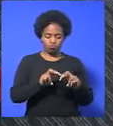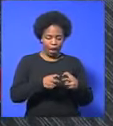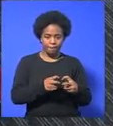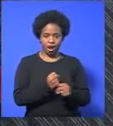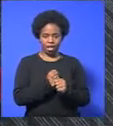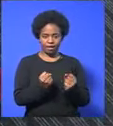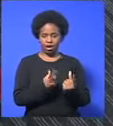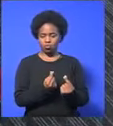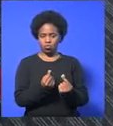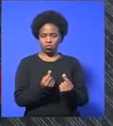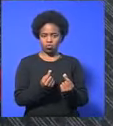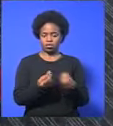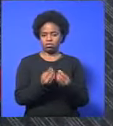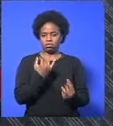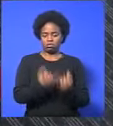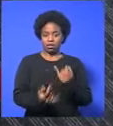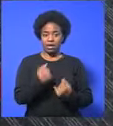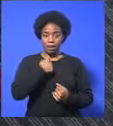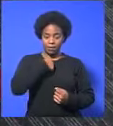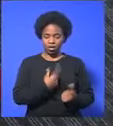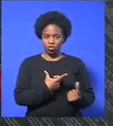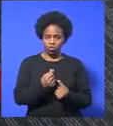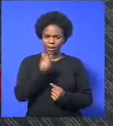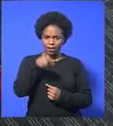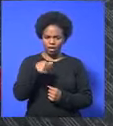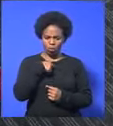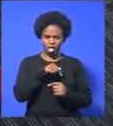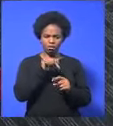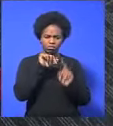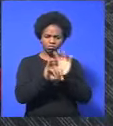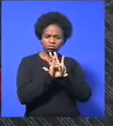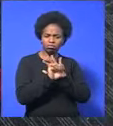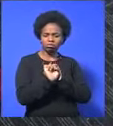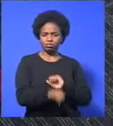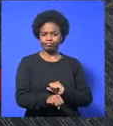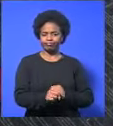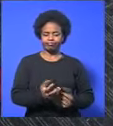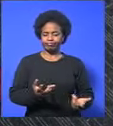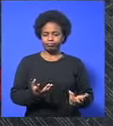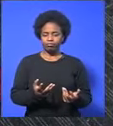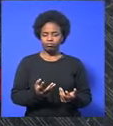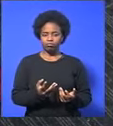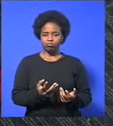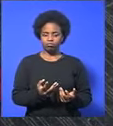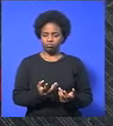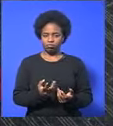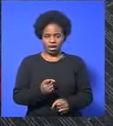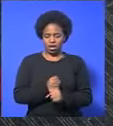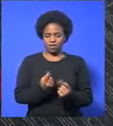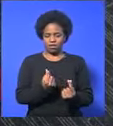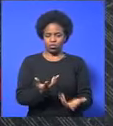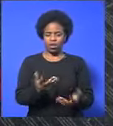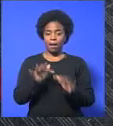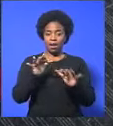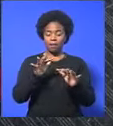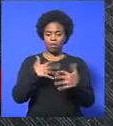the ordinary day, somebody would have noticed. I come to Reed River where it's a barracks. People worry